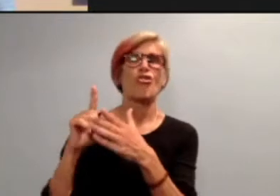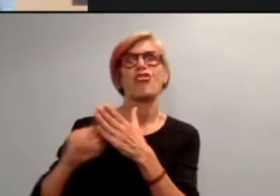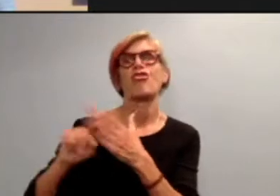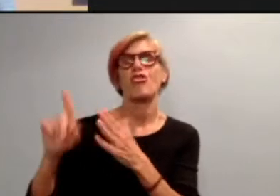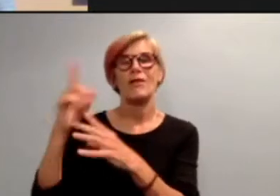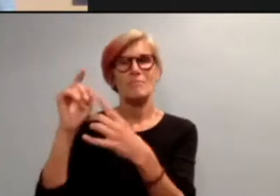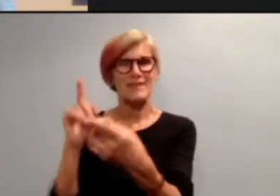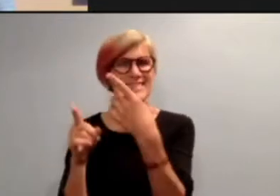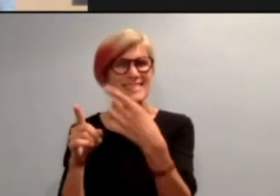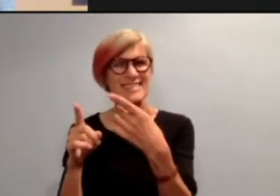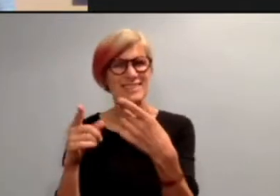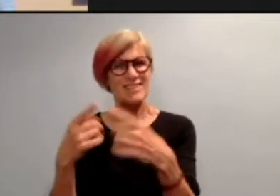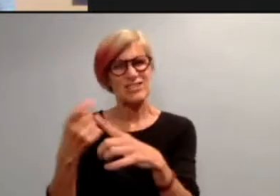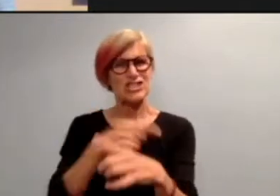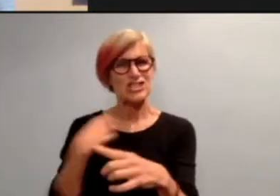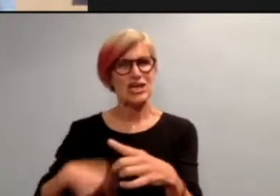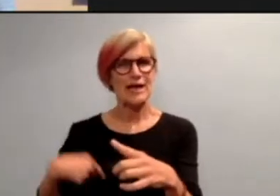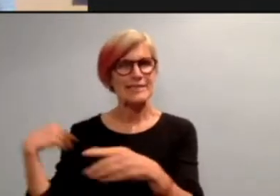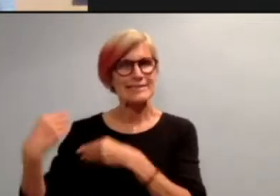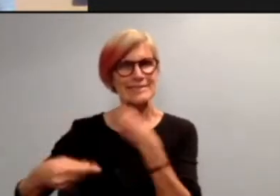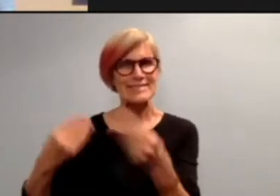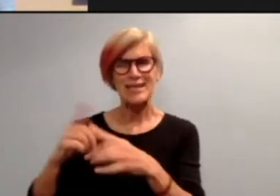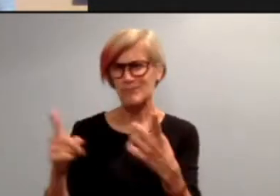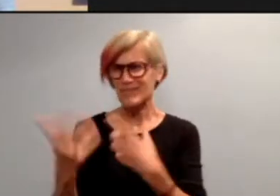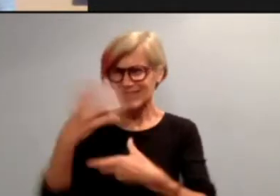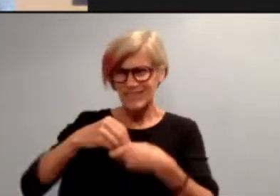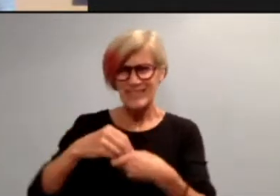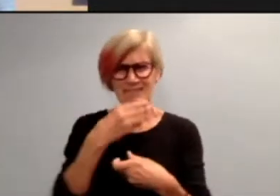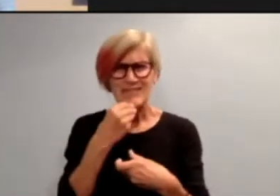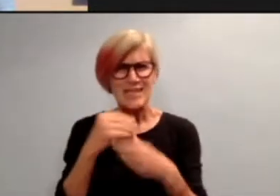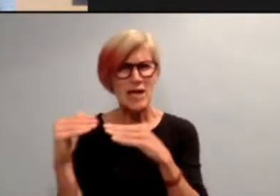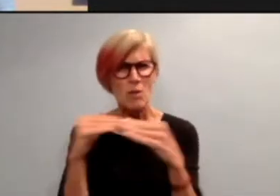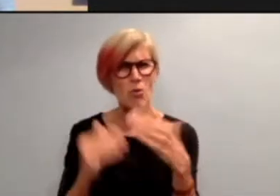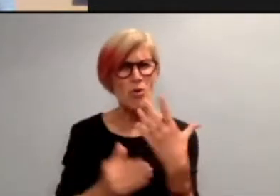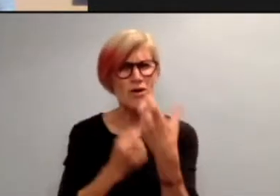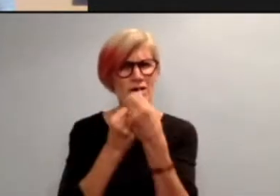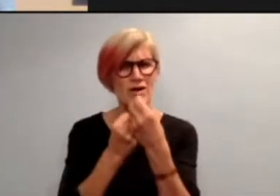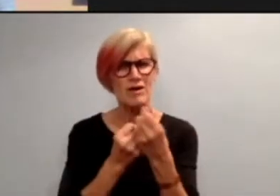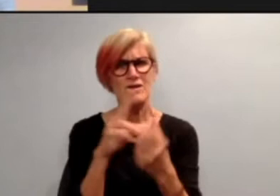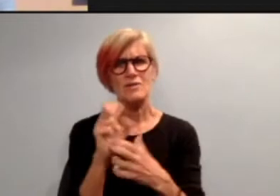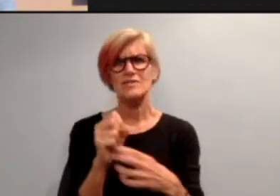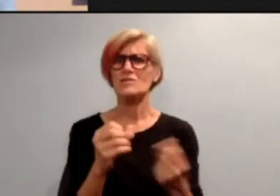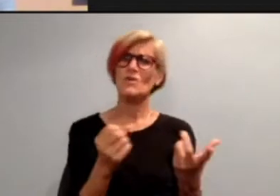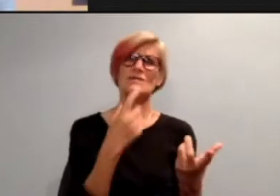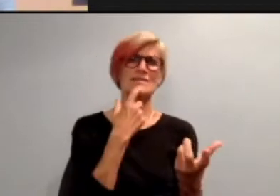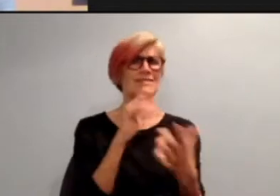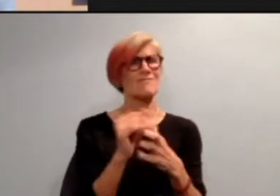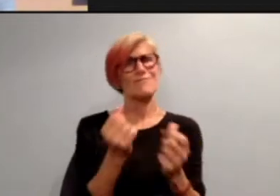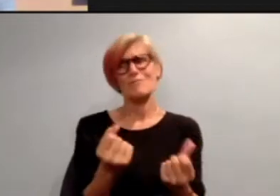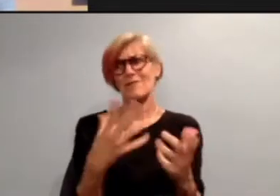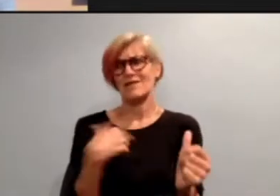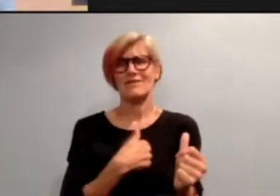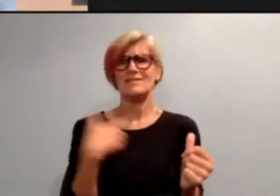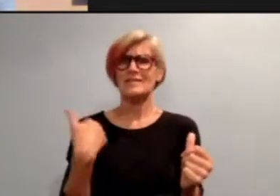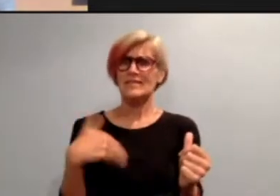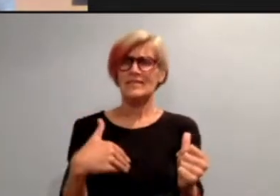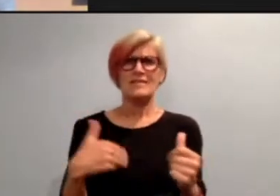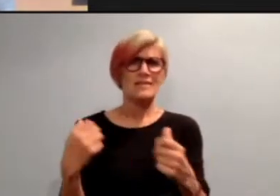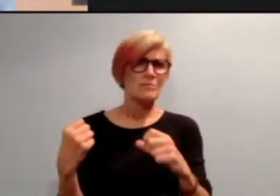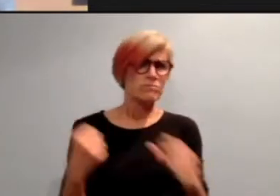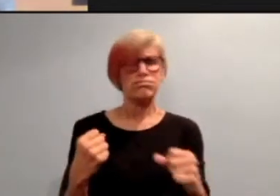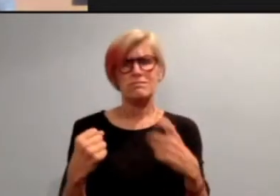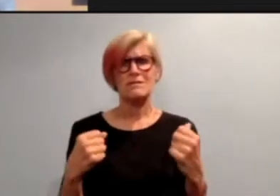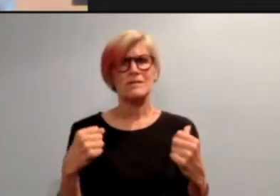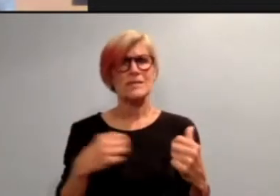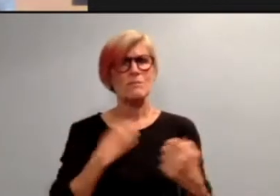say is that for many Asian Americans, it has become a heavy emotional toll for us. I find